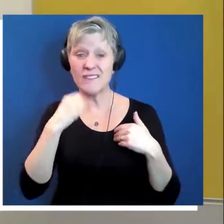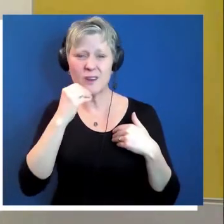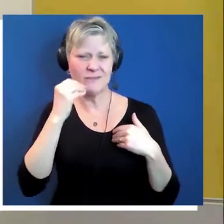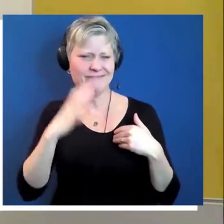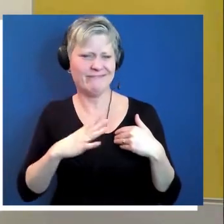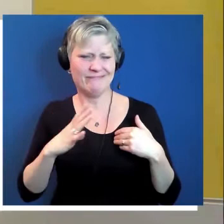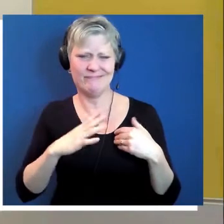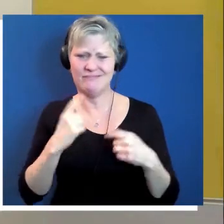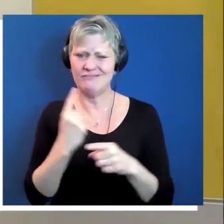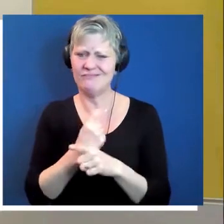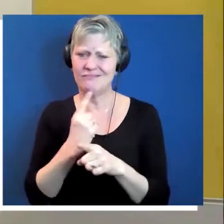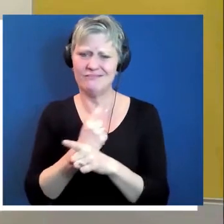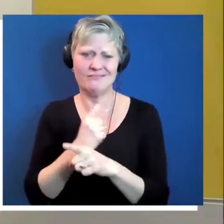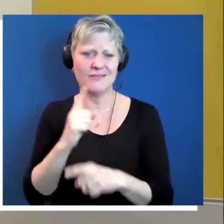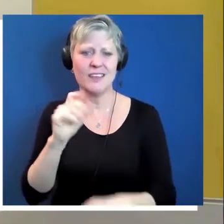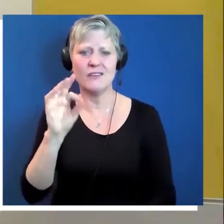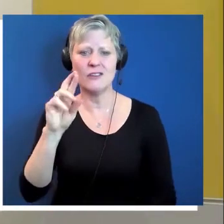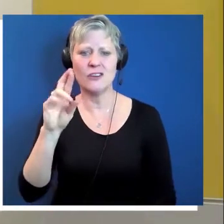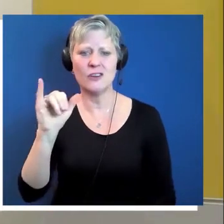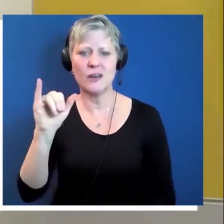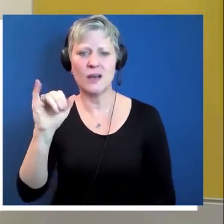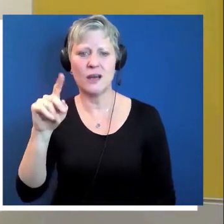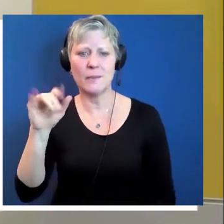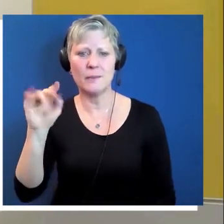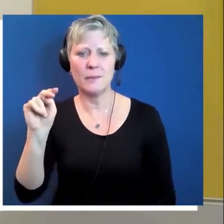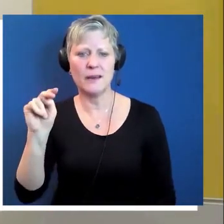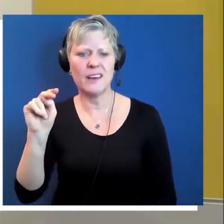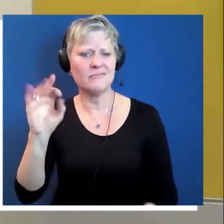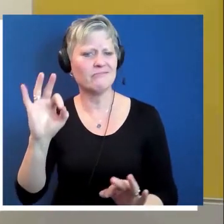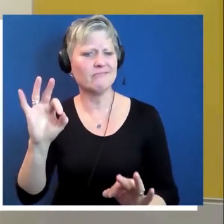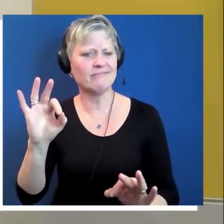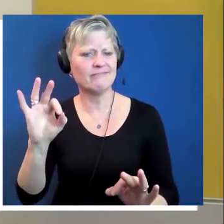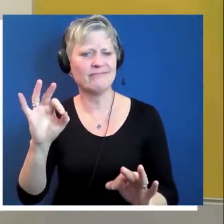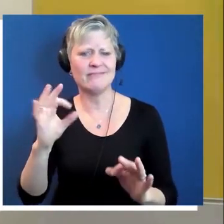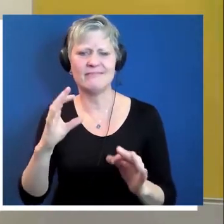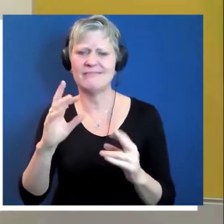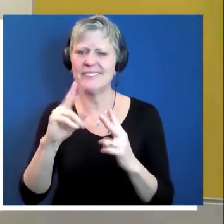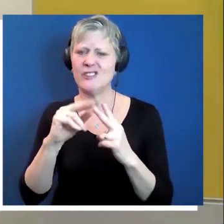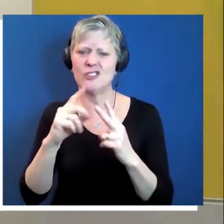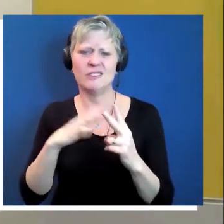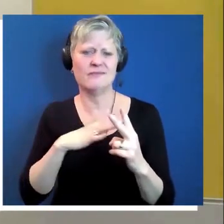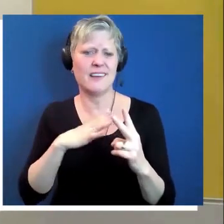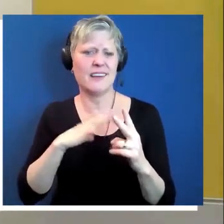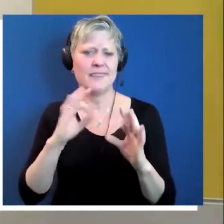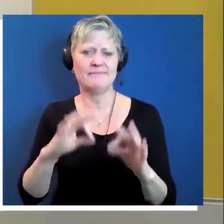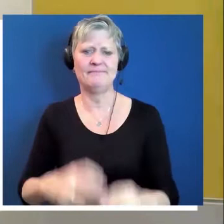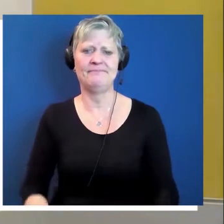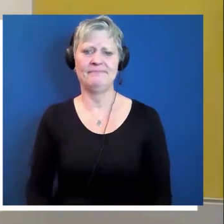home, don't worry about it. You could just use a regular fry pan. It would work just fine, okay?